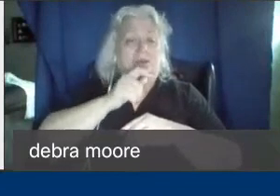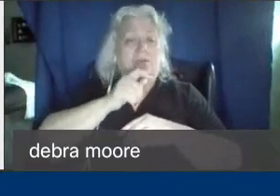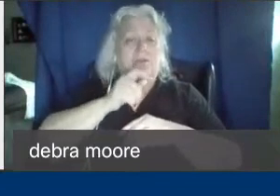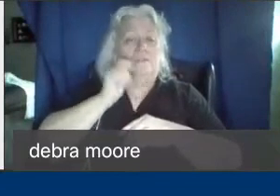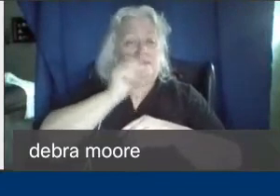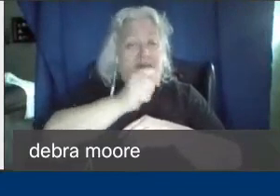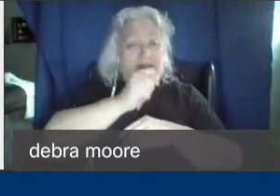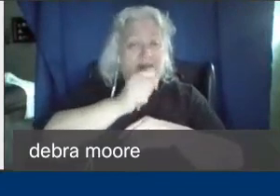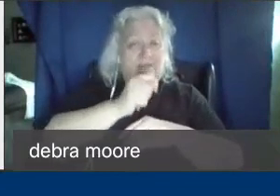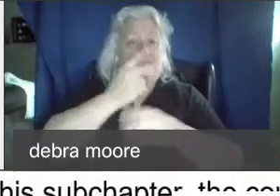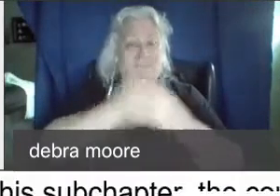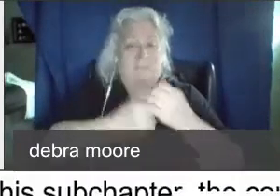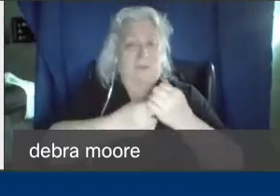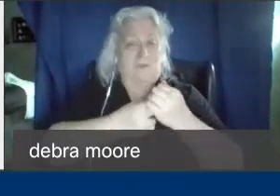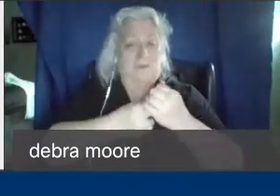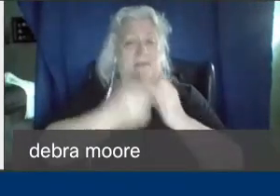prosecution.